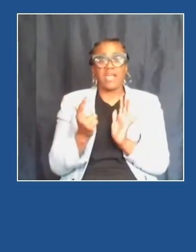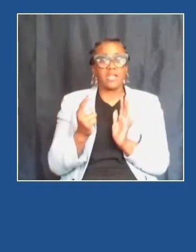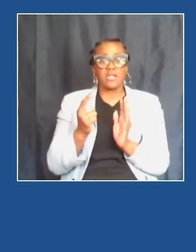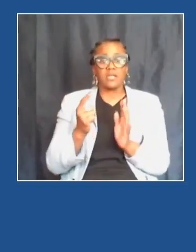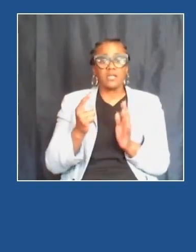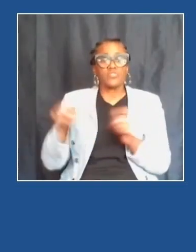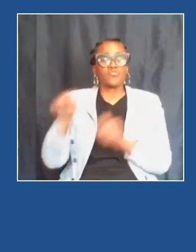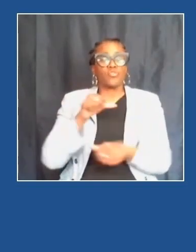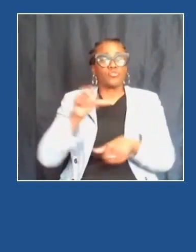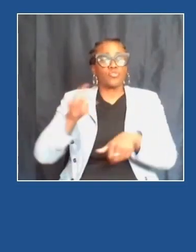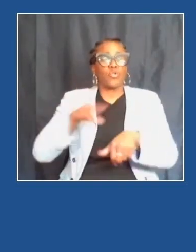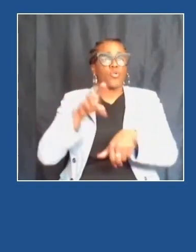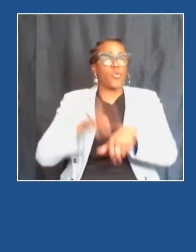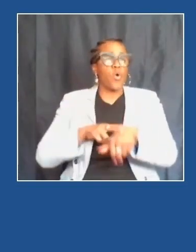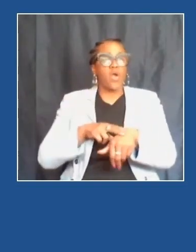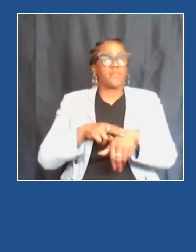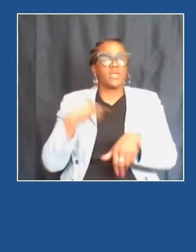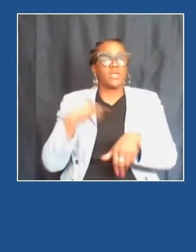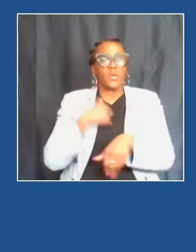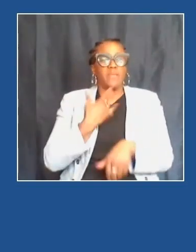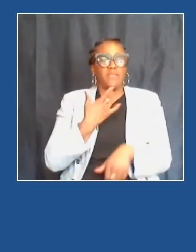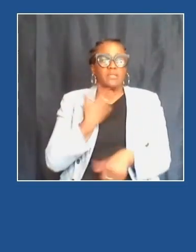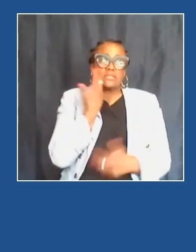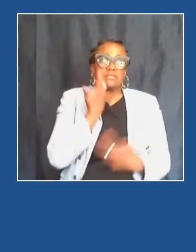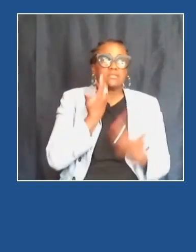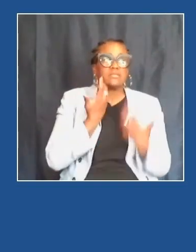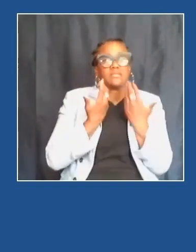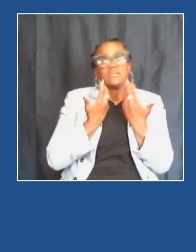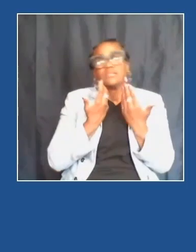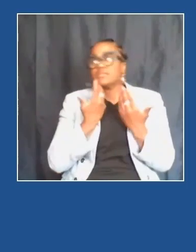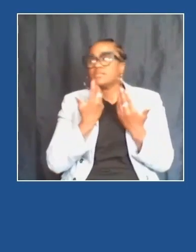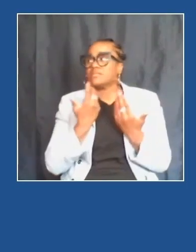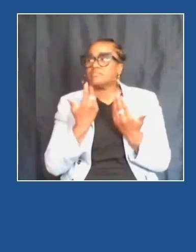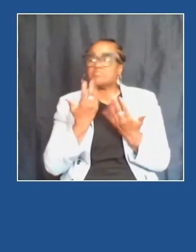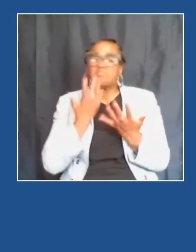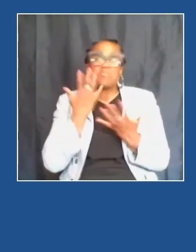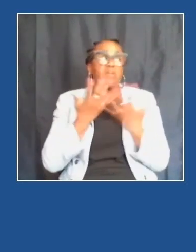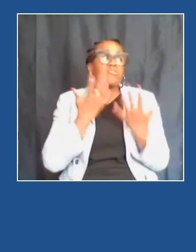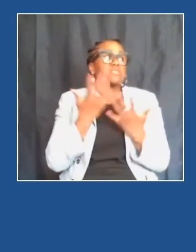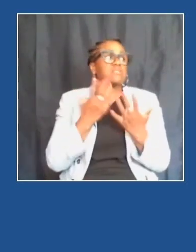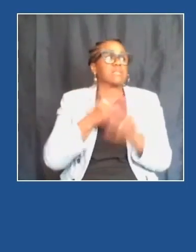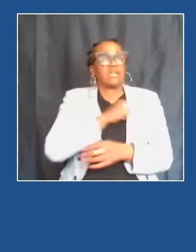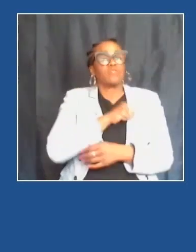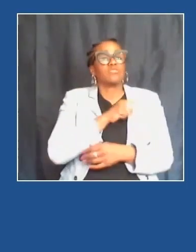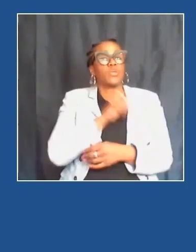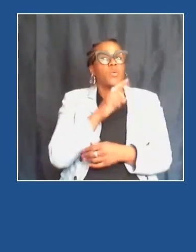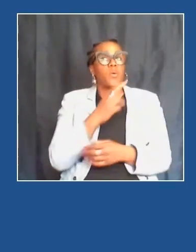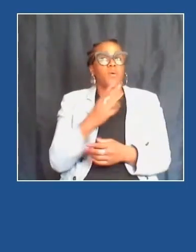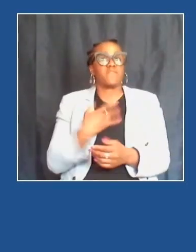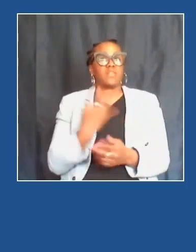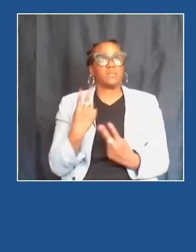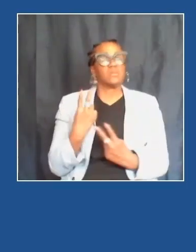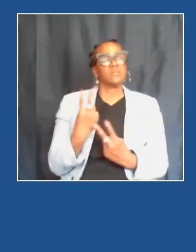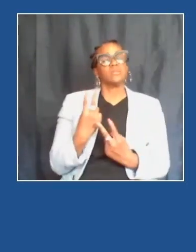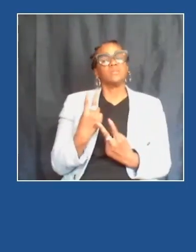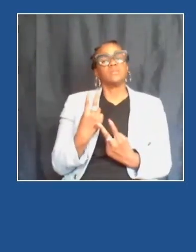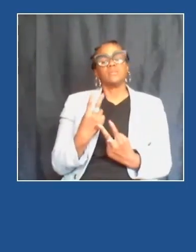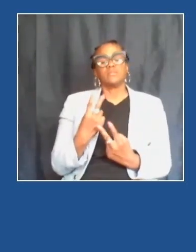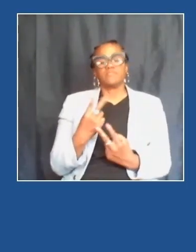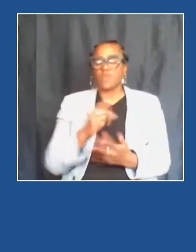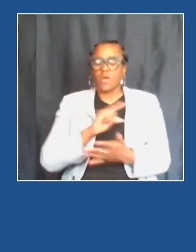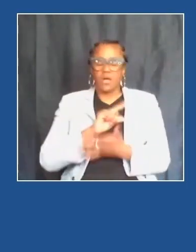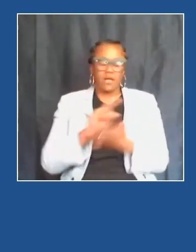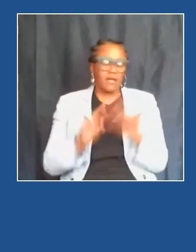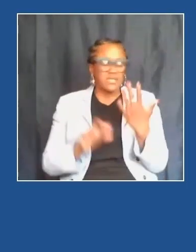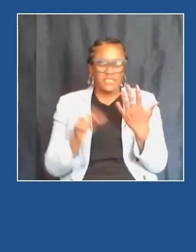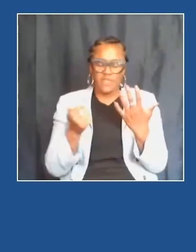feel embarrassed or guilty or even humiliated sometimes, okay? And all kinds of other emotions,